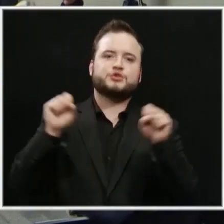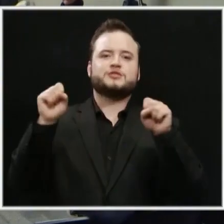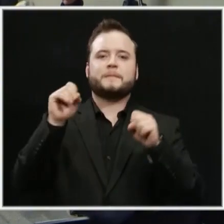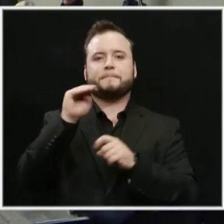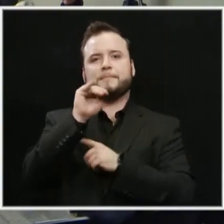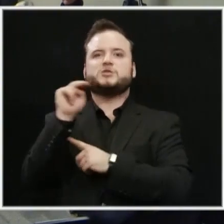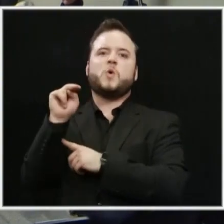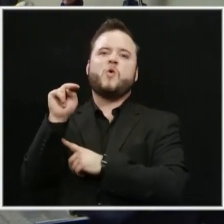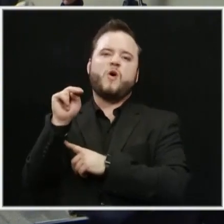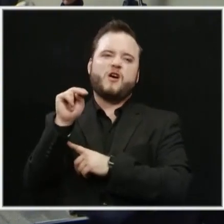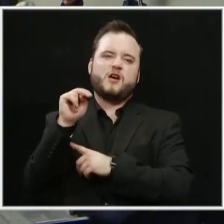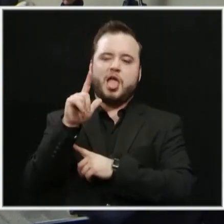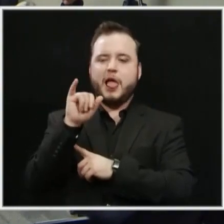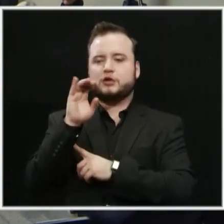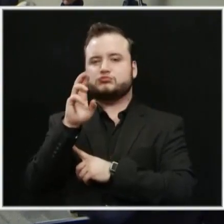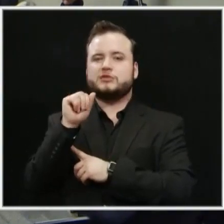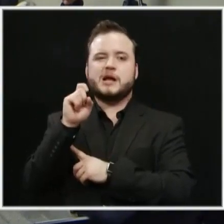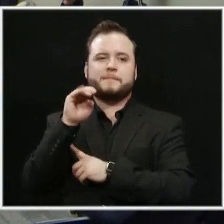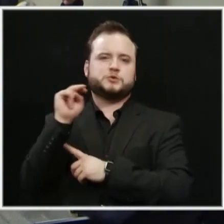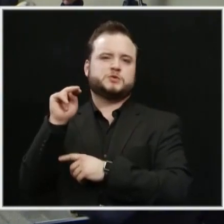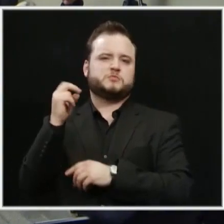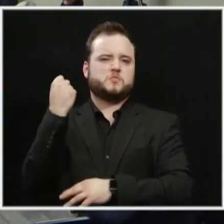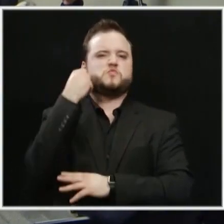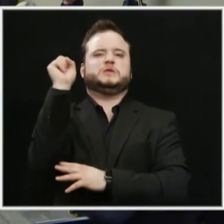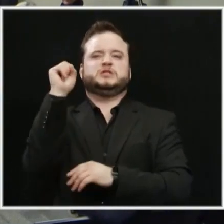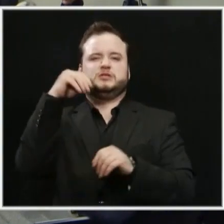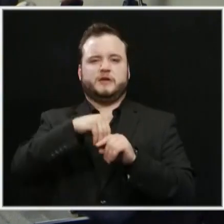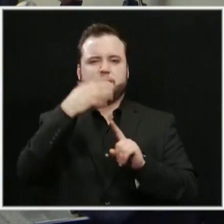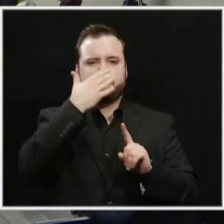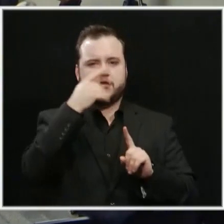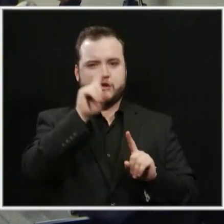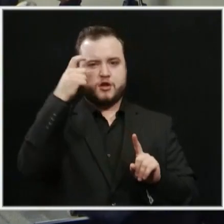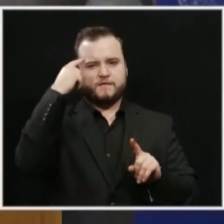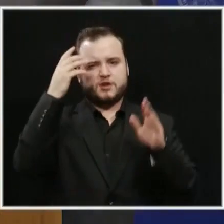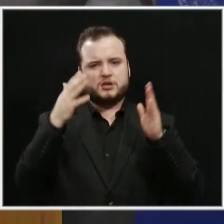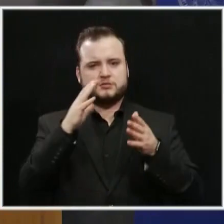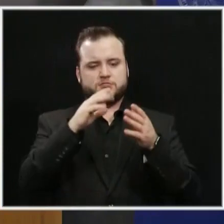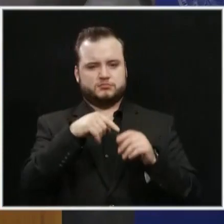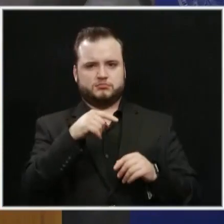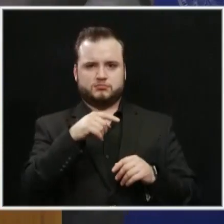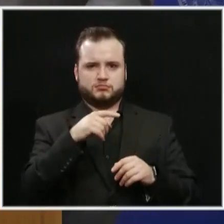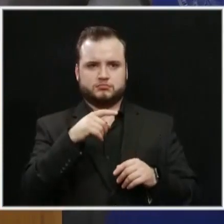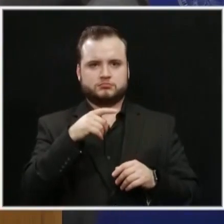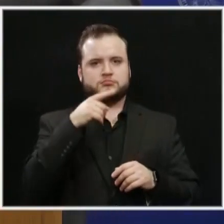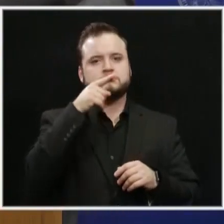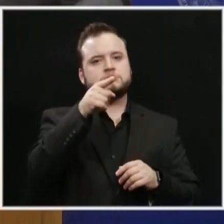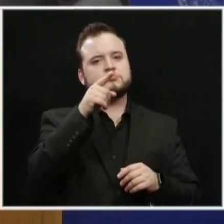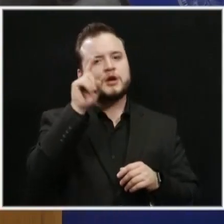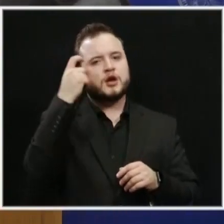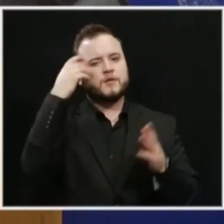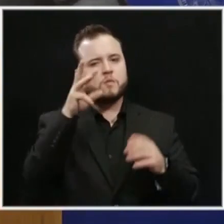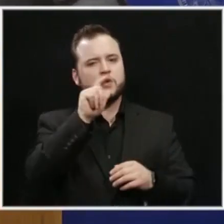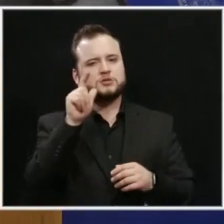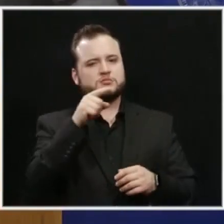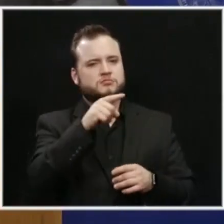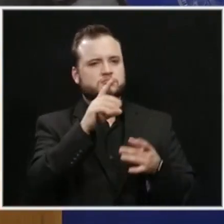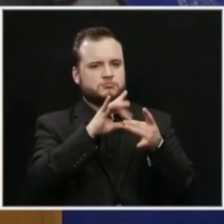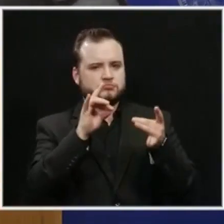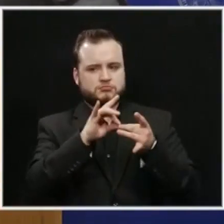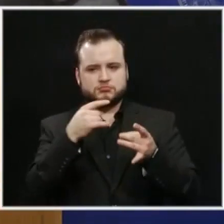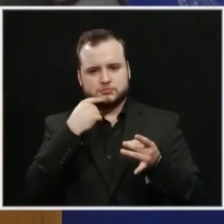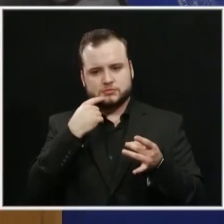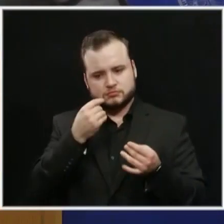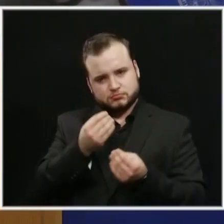same message. What is your message back to the president and those protesters outside your house? Well, I tried to deliver it myself. I tried calling the last couple